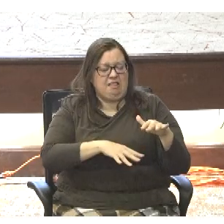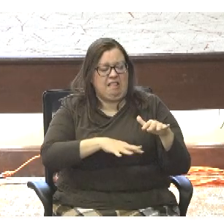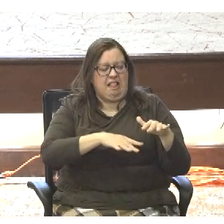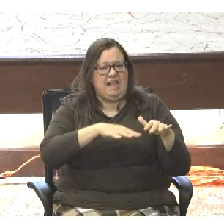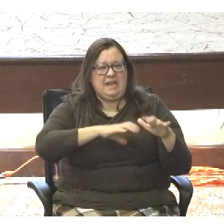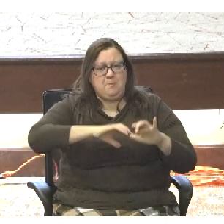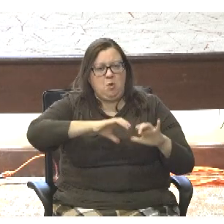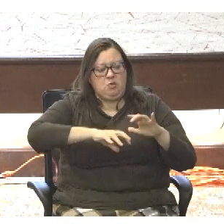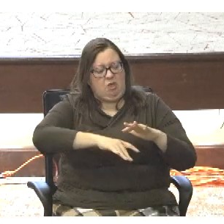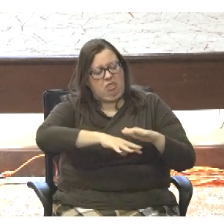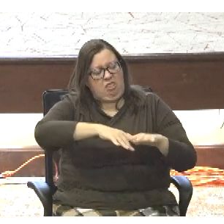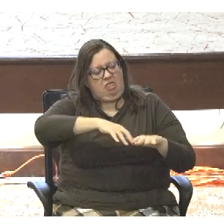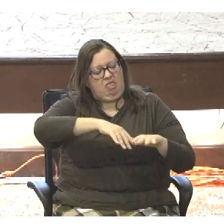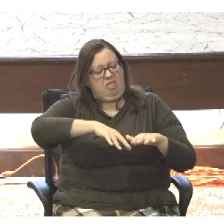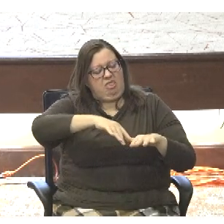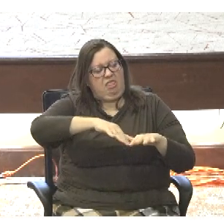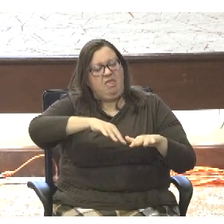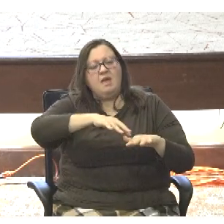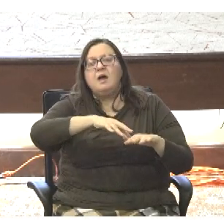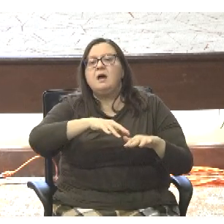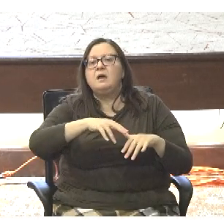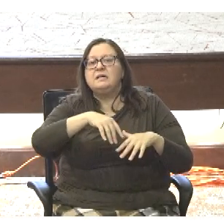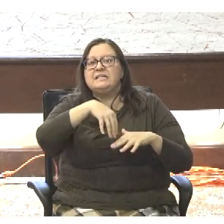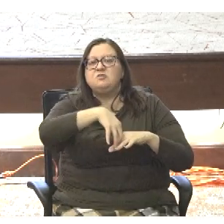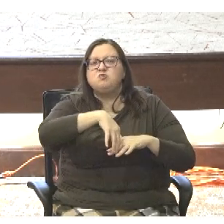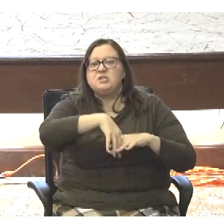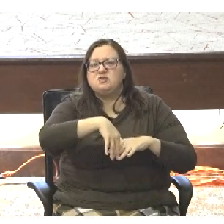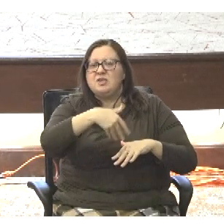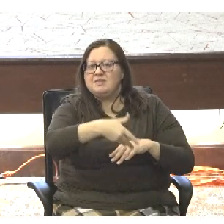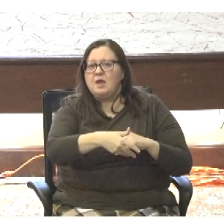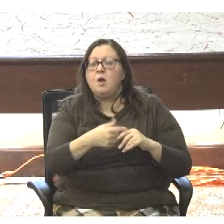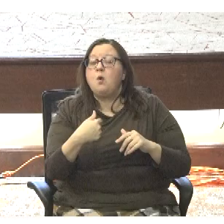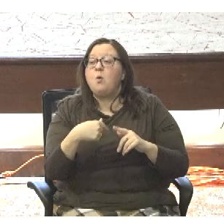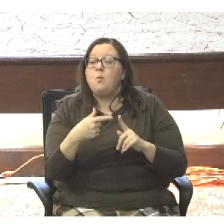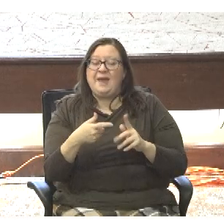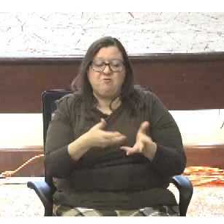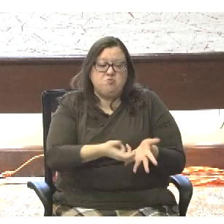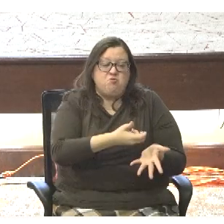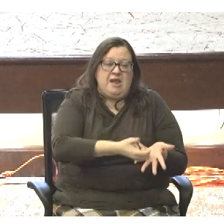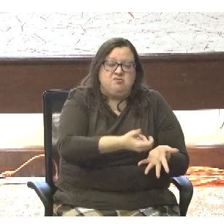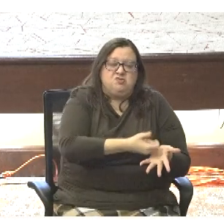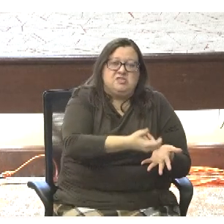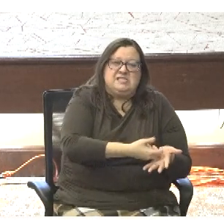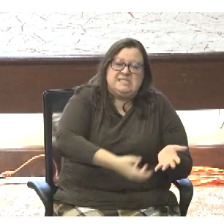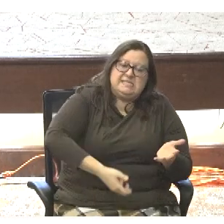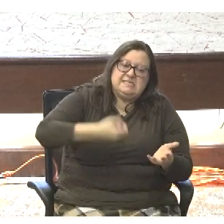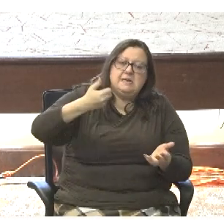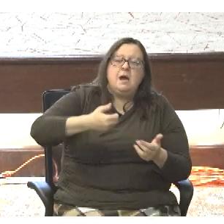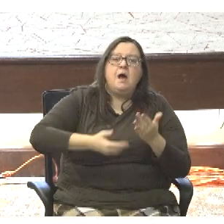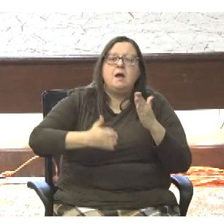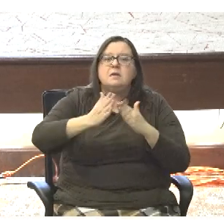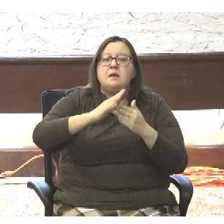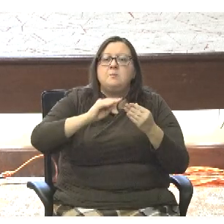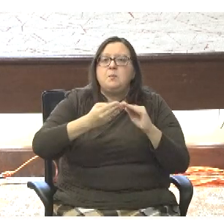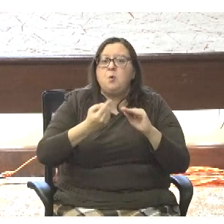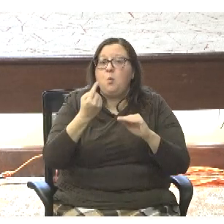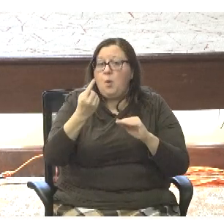we embarked on the Stormwater Master Plan, we determined pretty quickly that the number one pollutant to